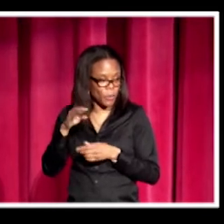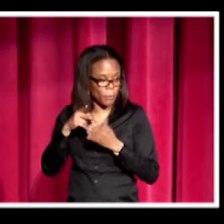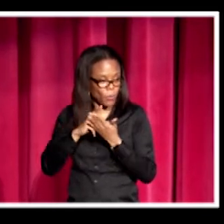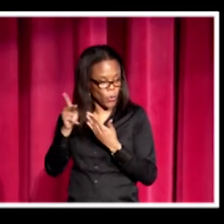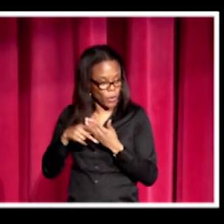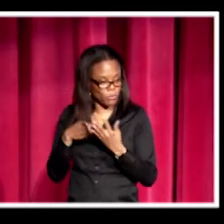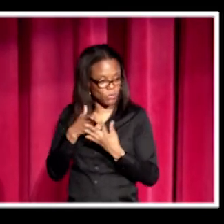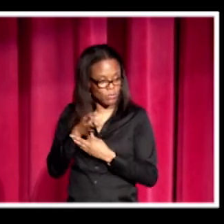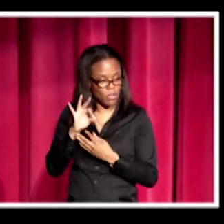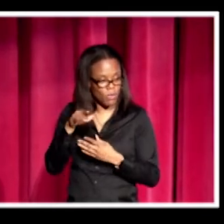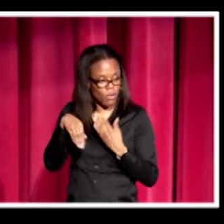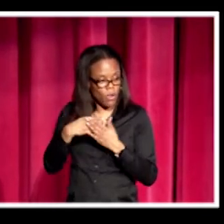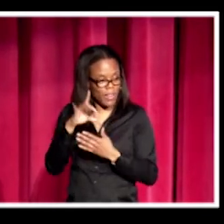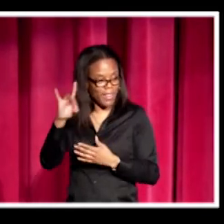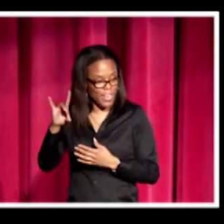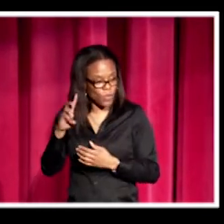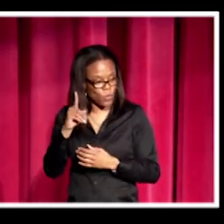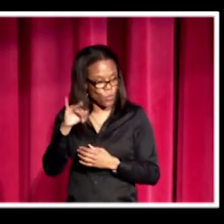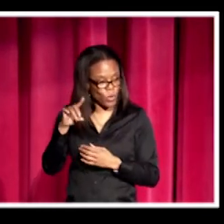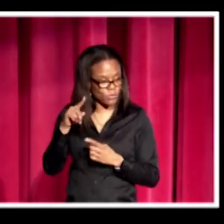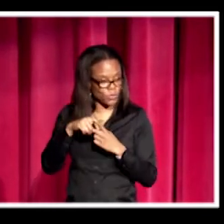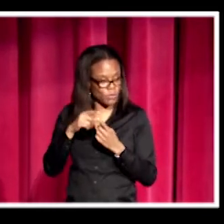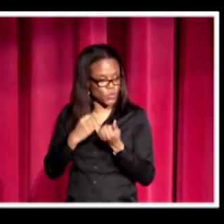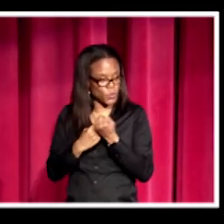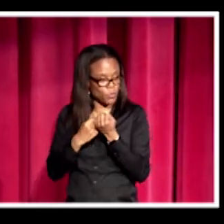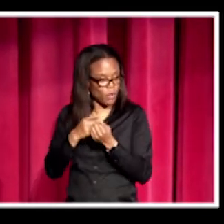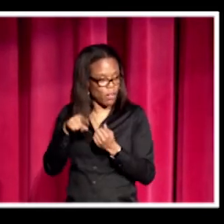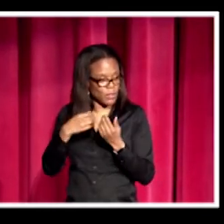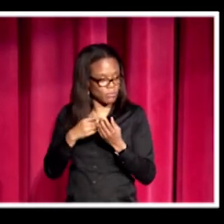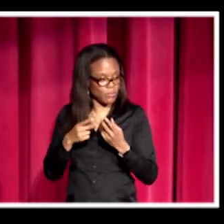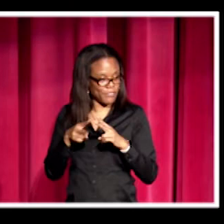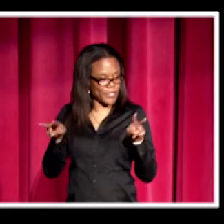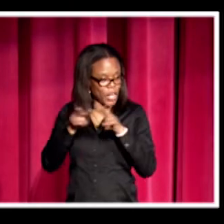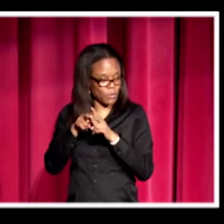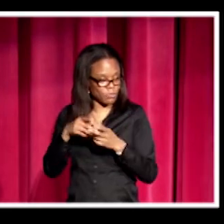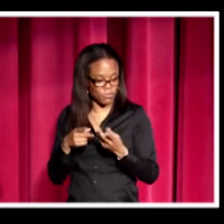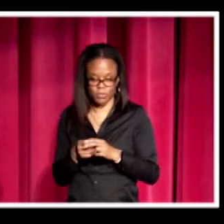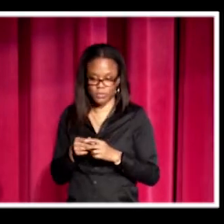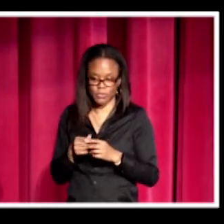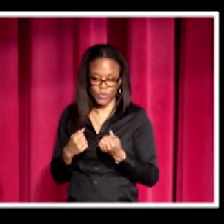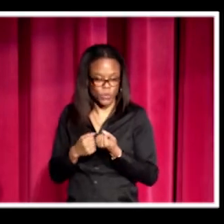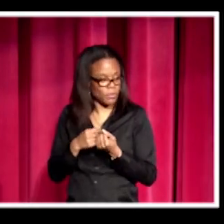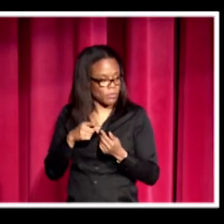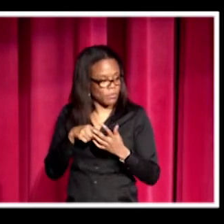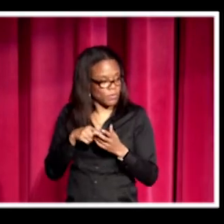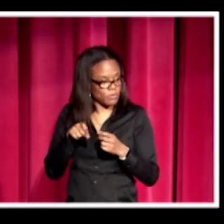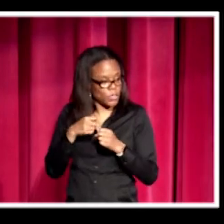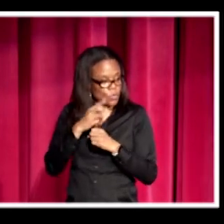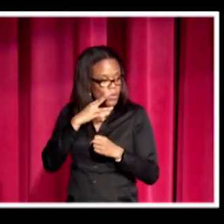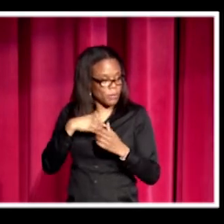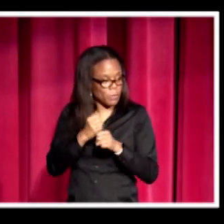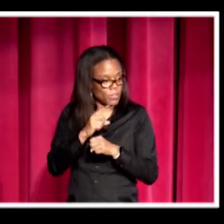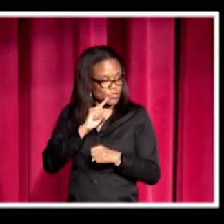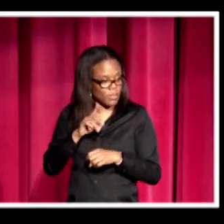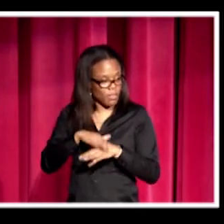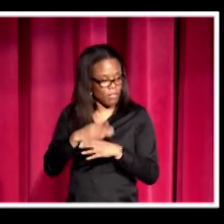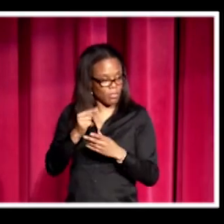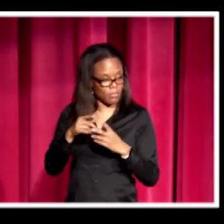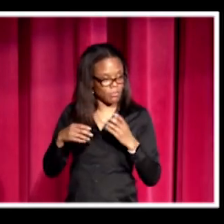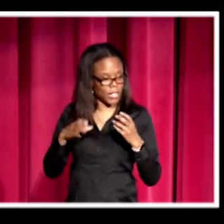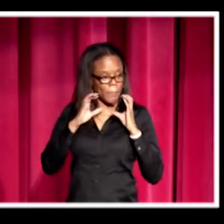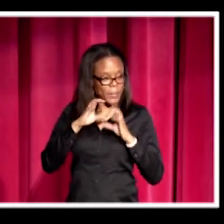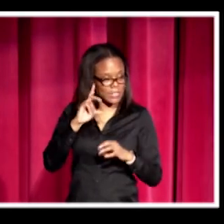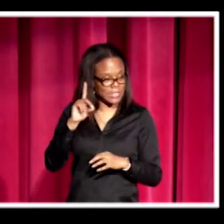more to support our most vulnerable families. This year, we will make good on that commitment. DC General